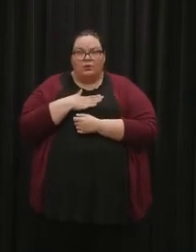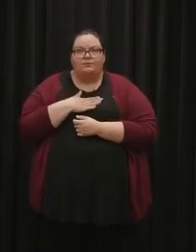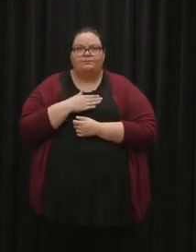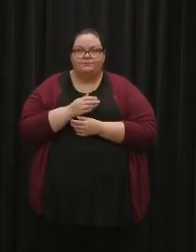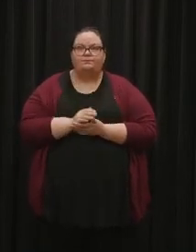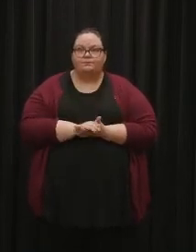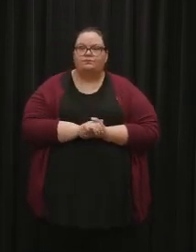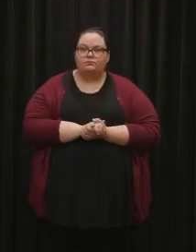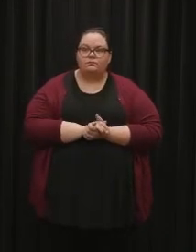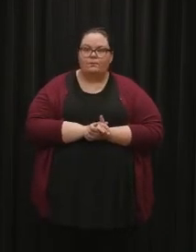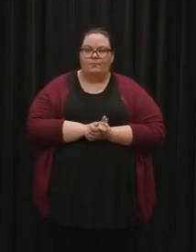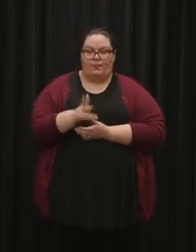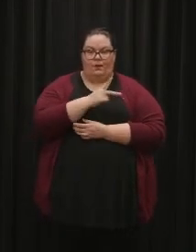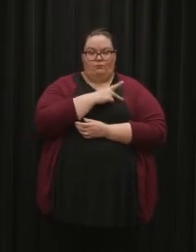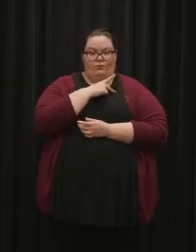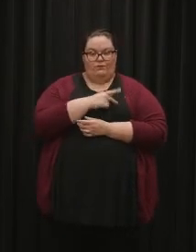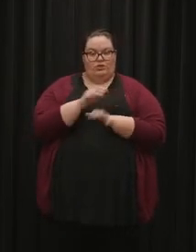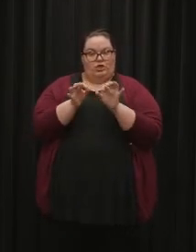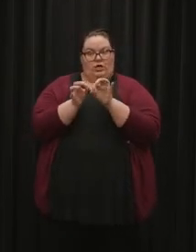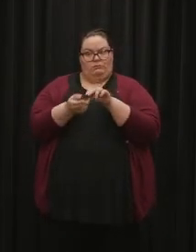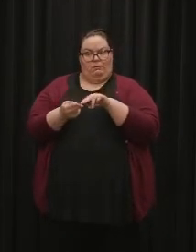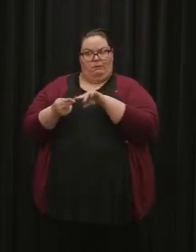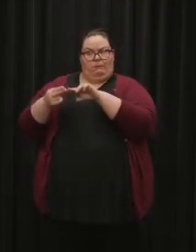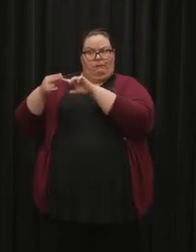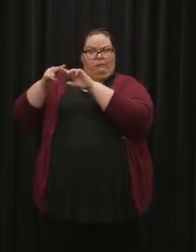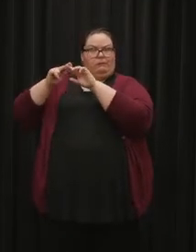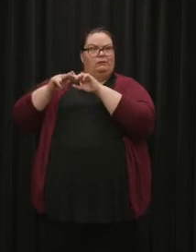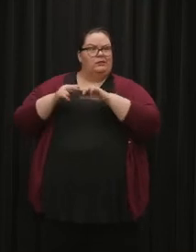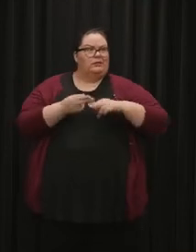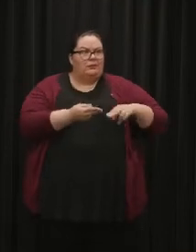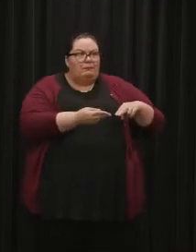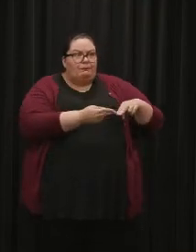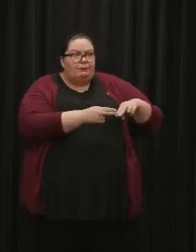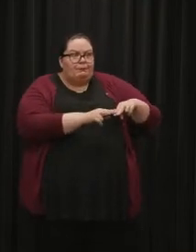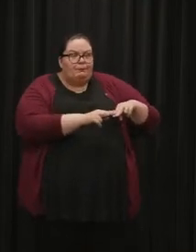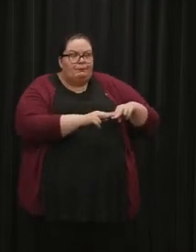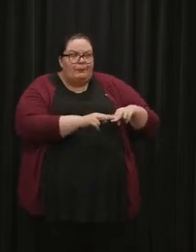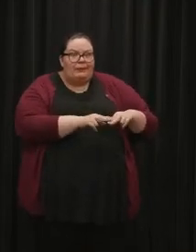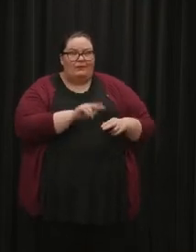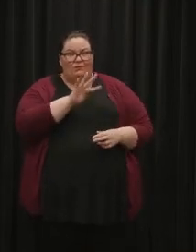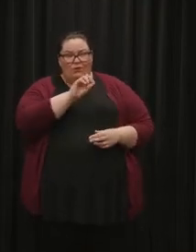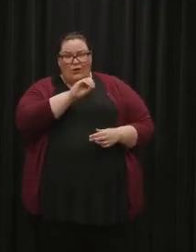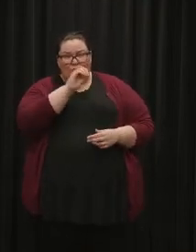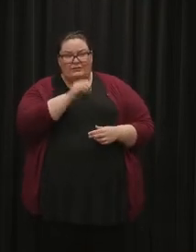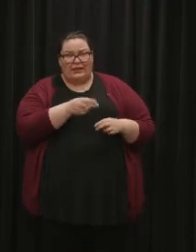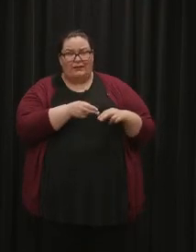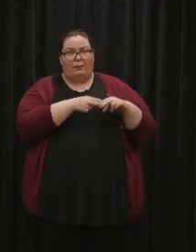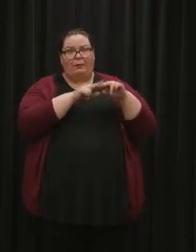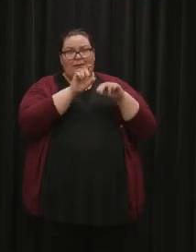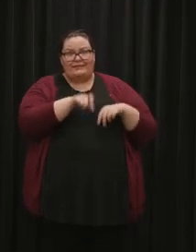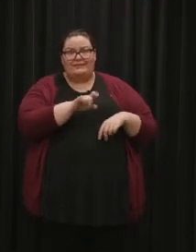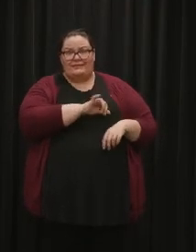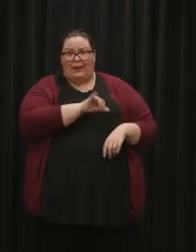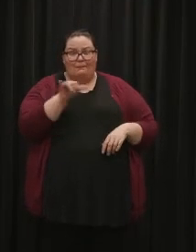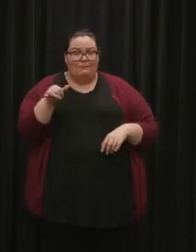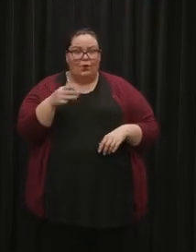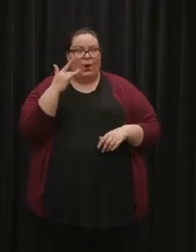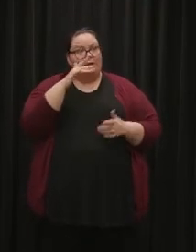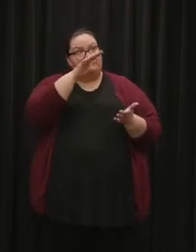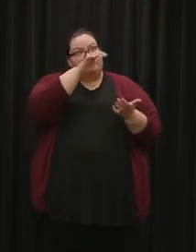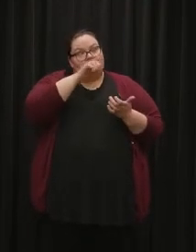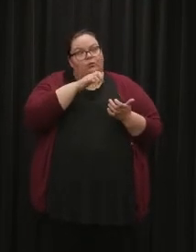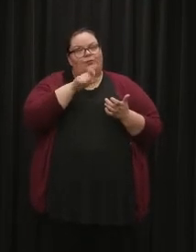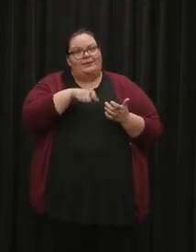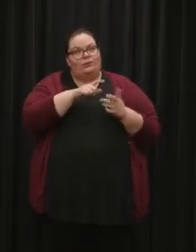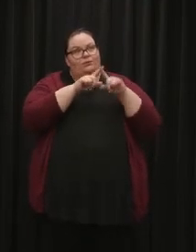we have provincial costs that grow faster than what this portion of 40% of our budget would be growing. That's why the provinces have